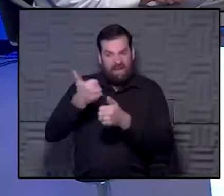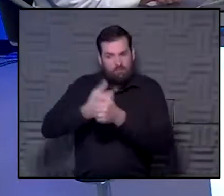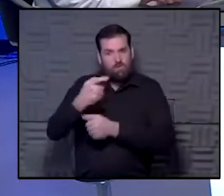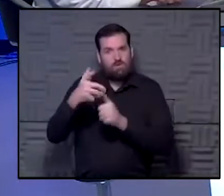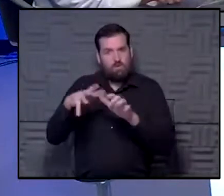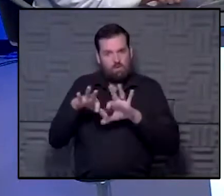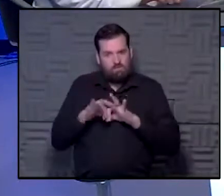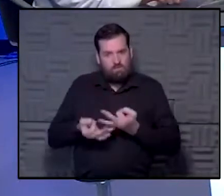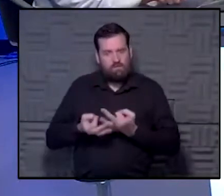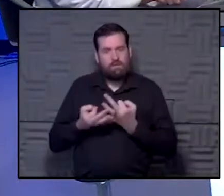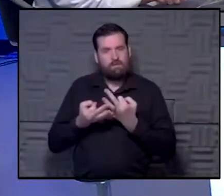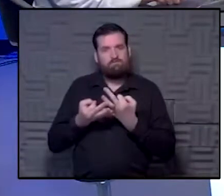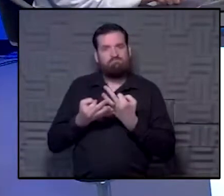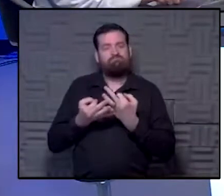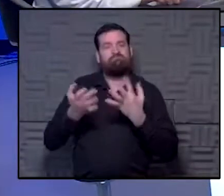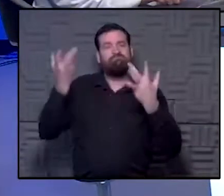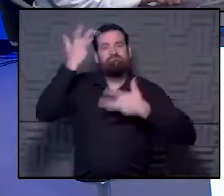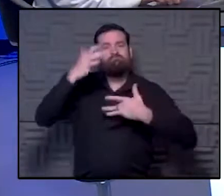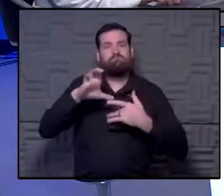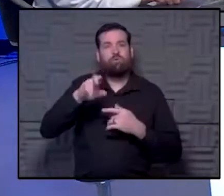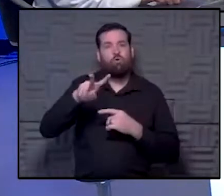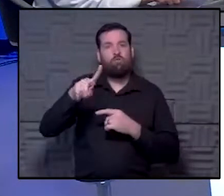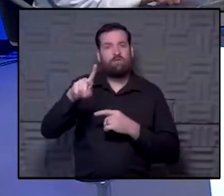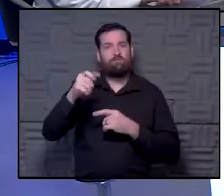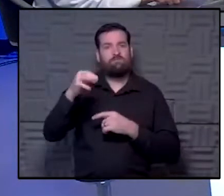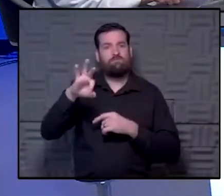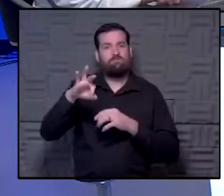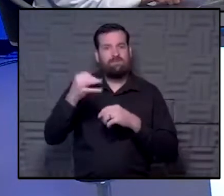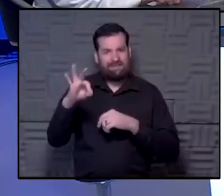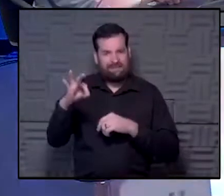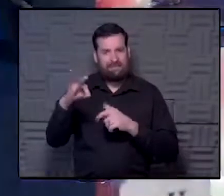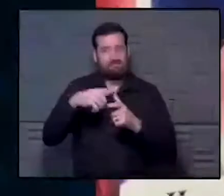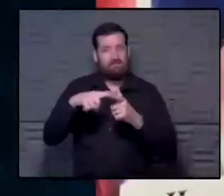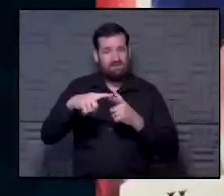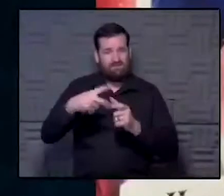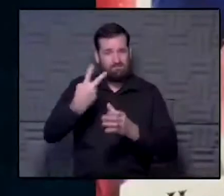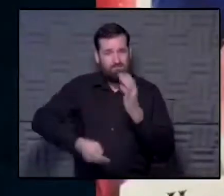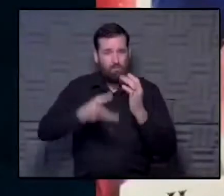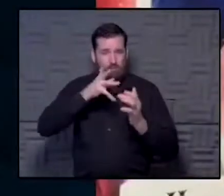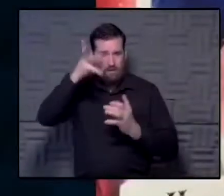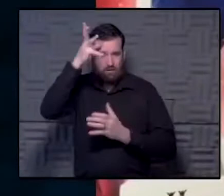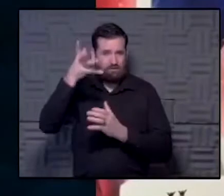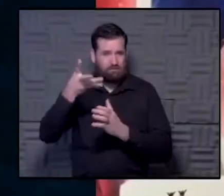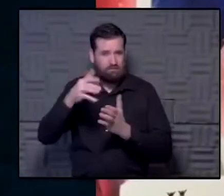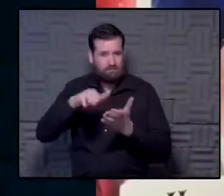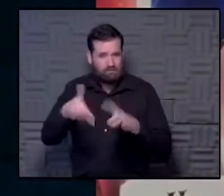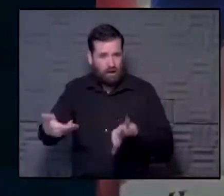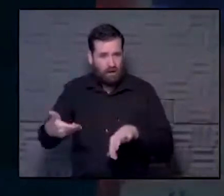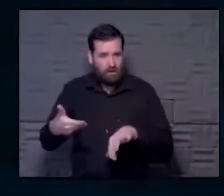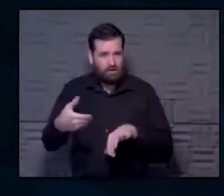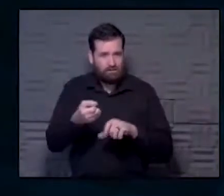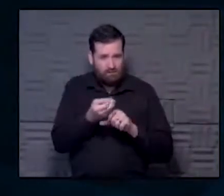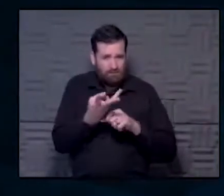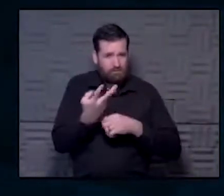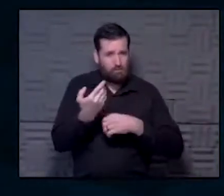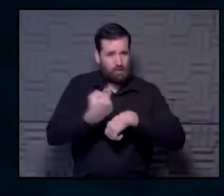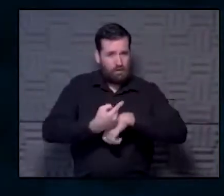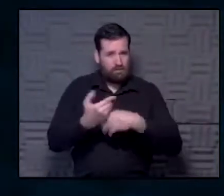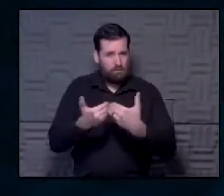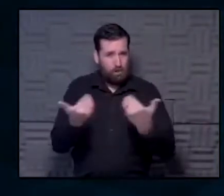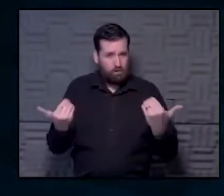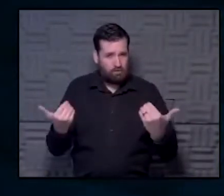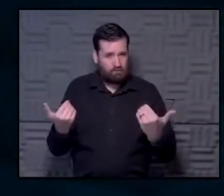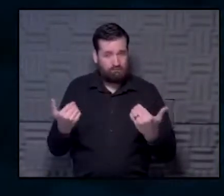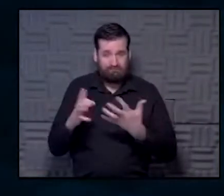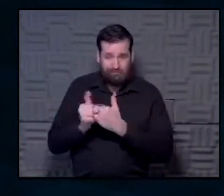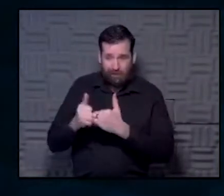family contracted COVID-19. And then both your parents died of COVID-19 within days of one another.